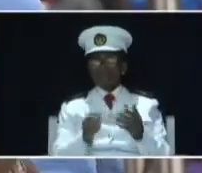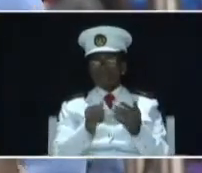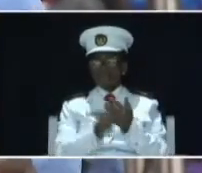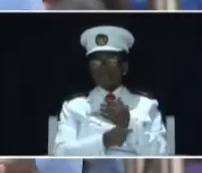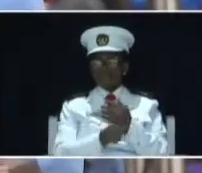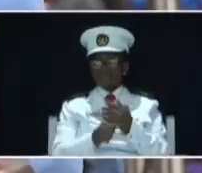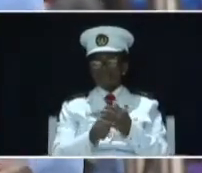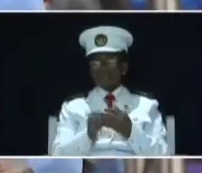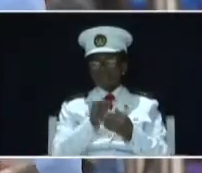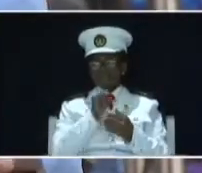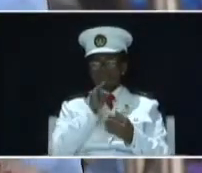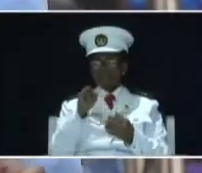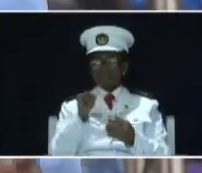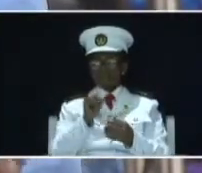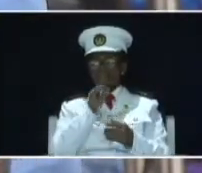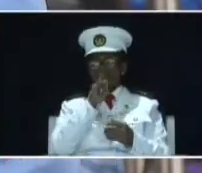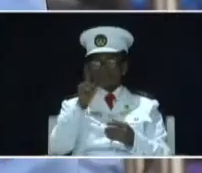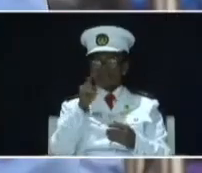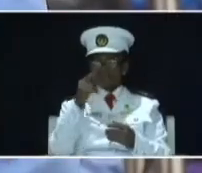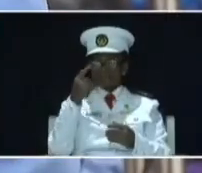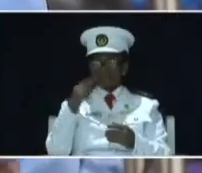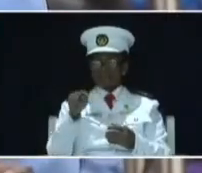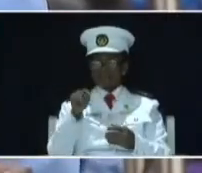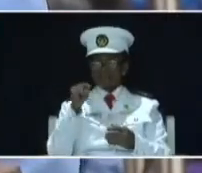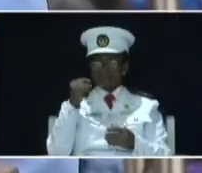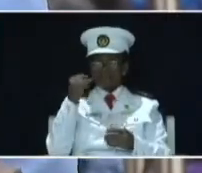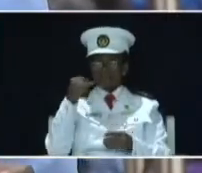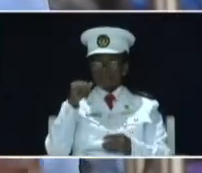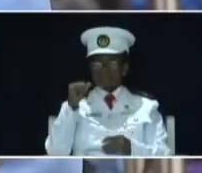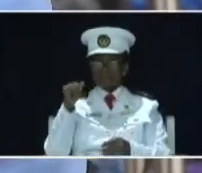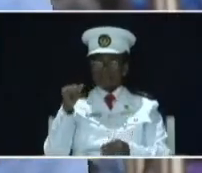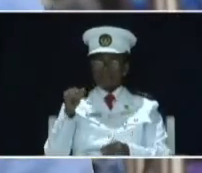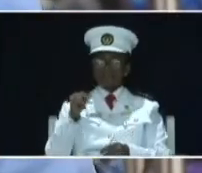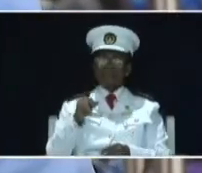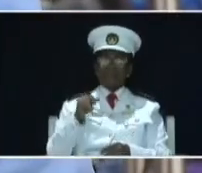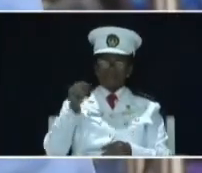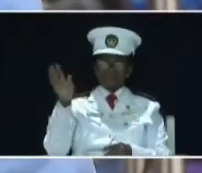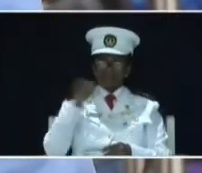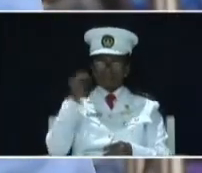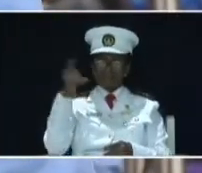is originally the idea of God Himself.